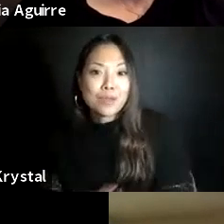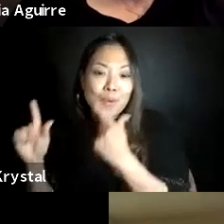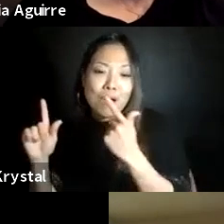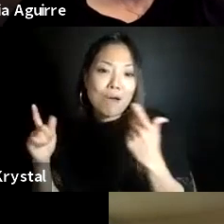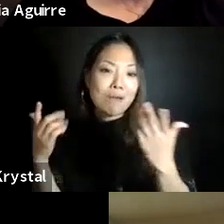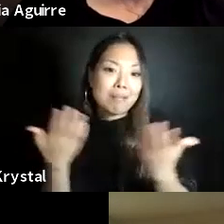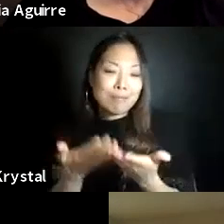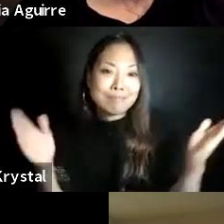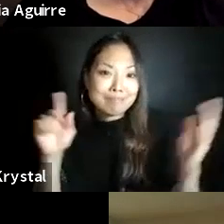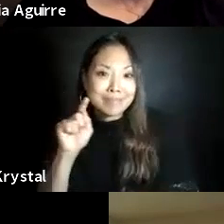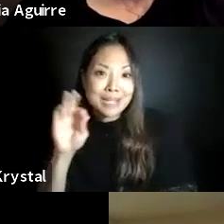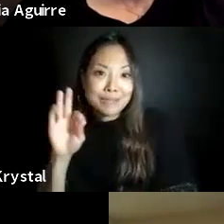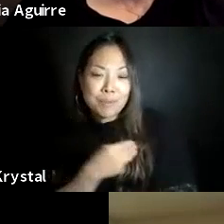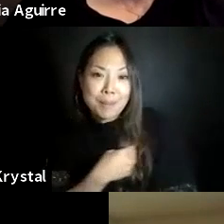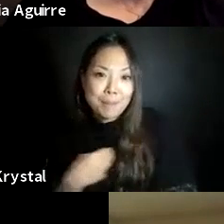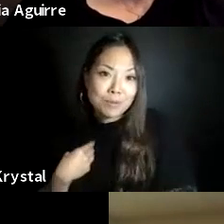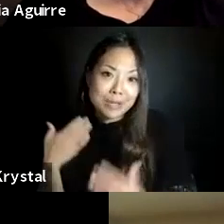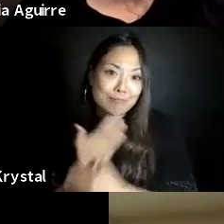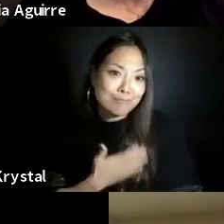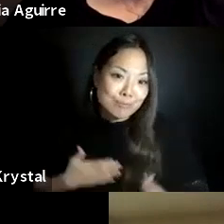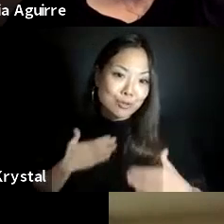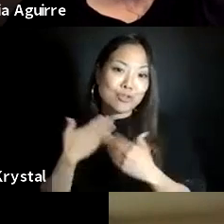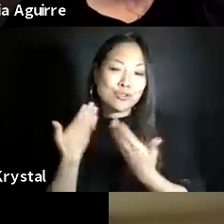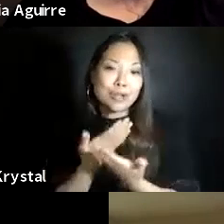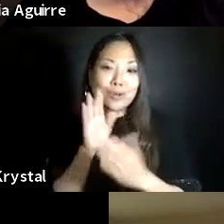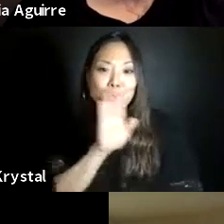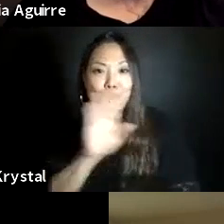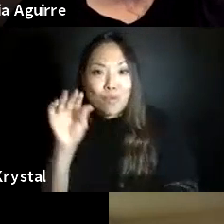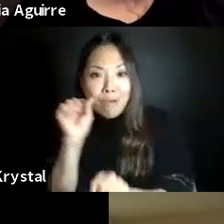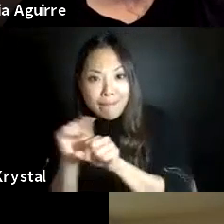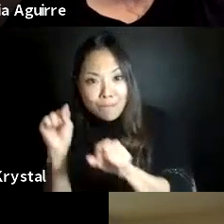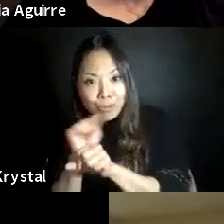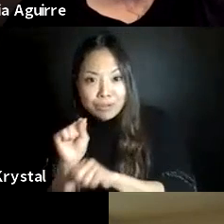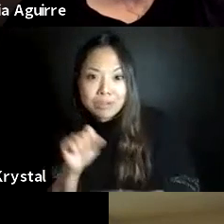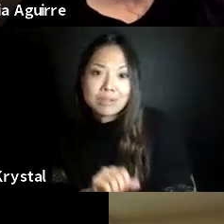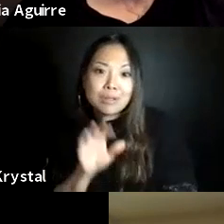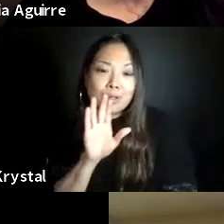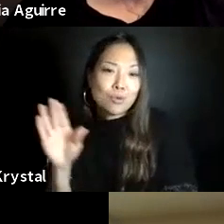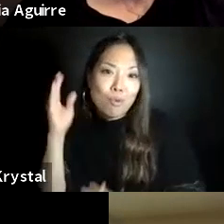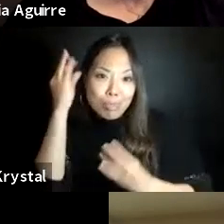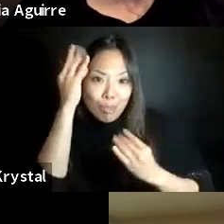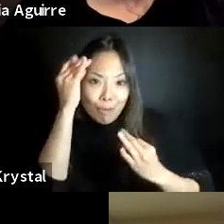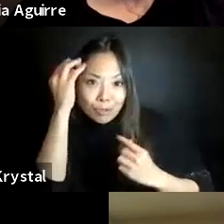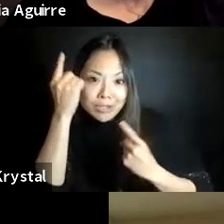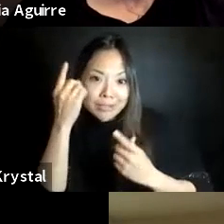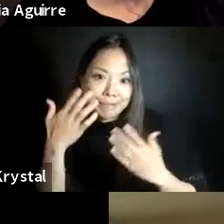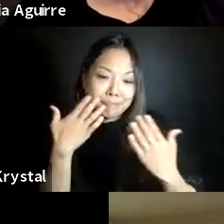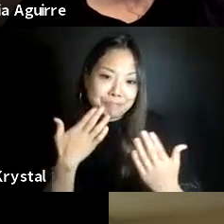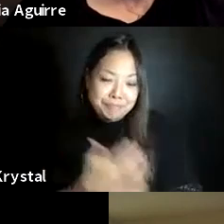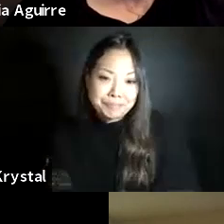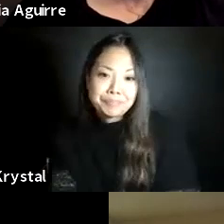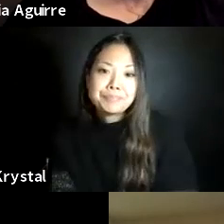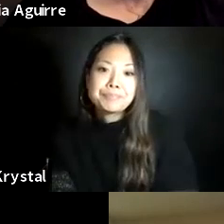esteemed task force members. I greatly appreciate all of your efforts and all your thoughtfulness. A number